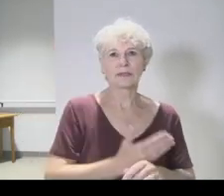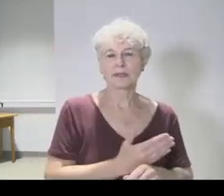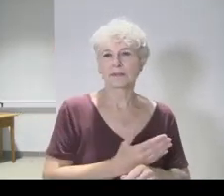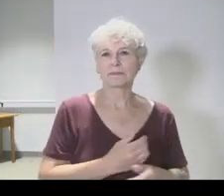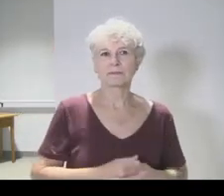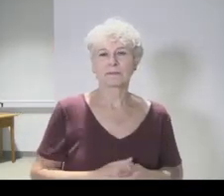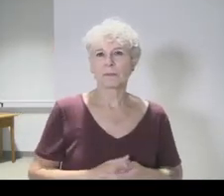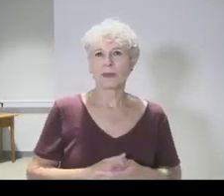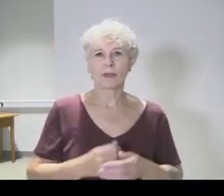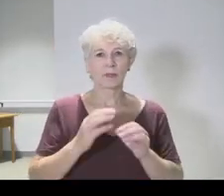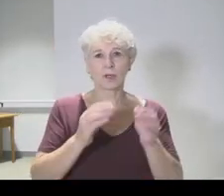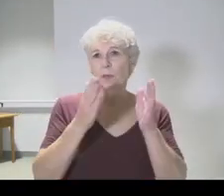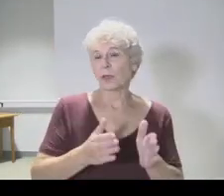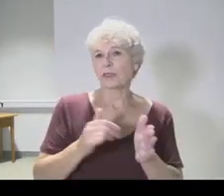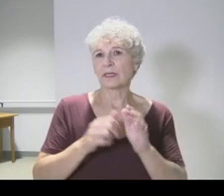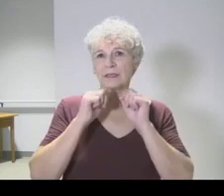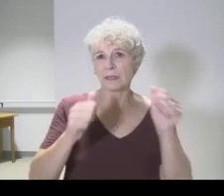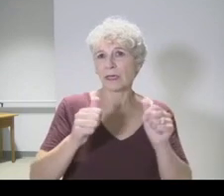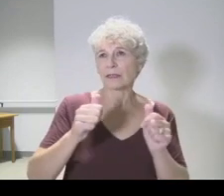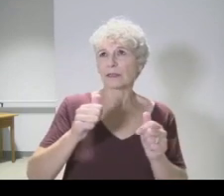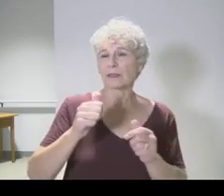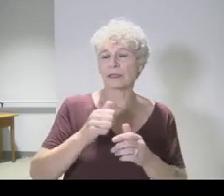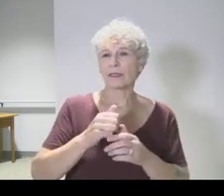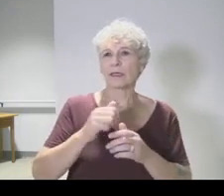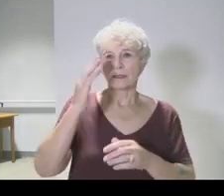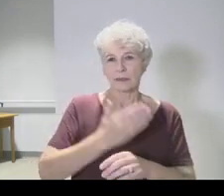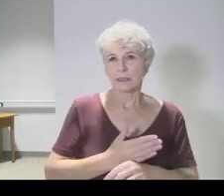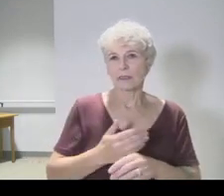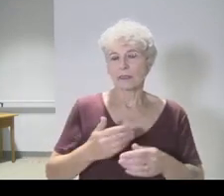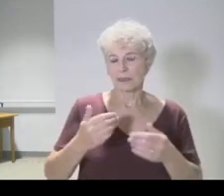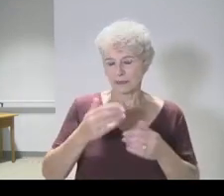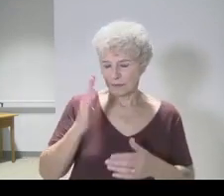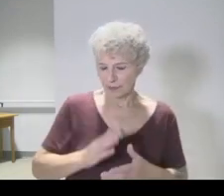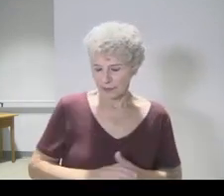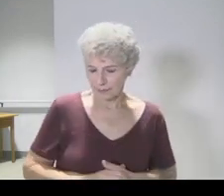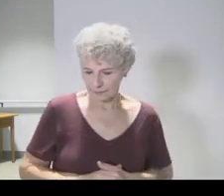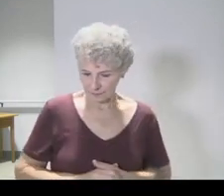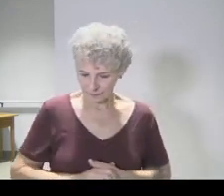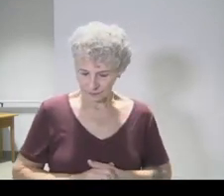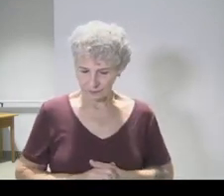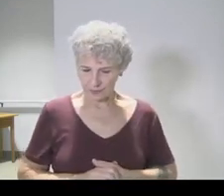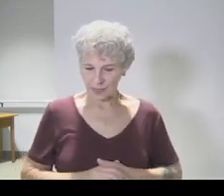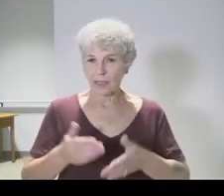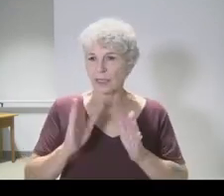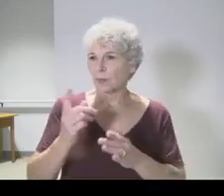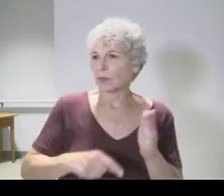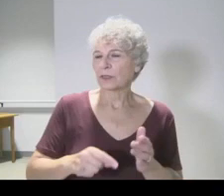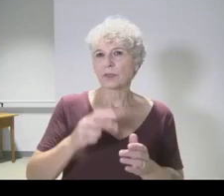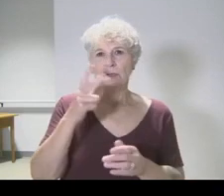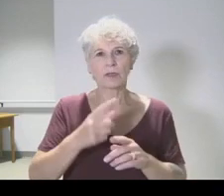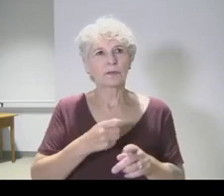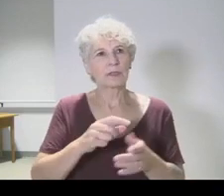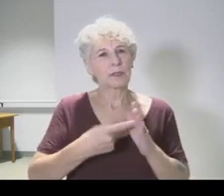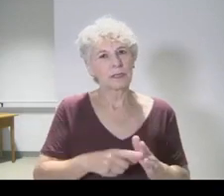Son has the Father. Whoever confesses the Son has the Father also. Let what you heard from the beginning abide